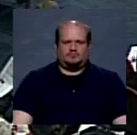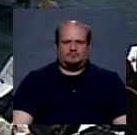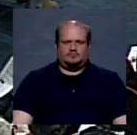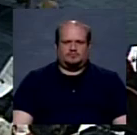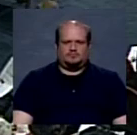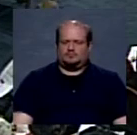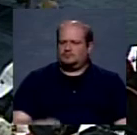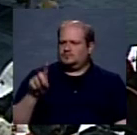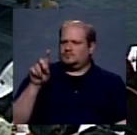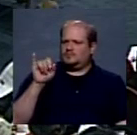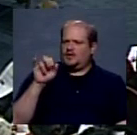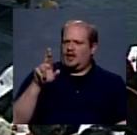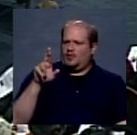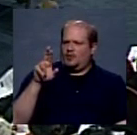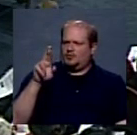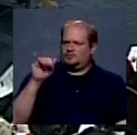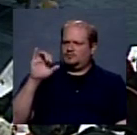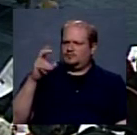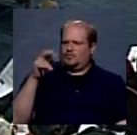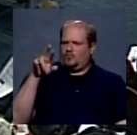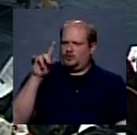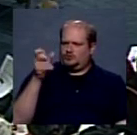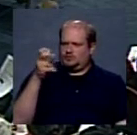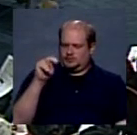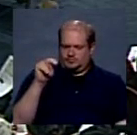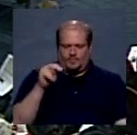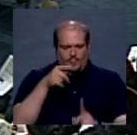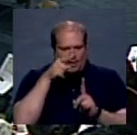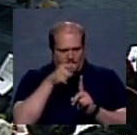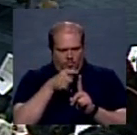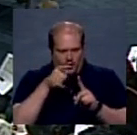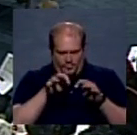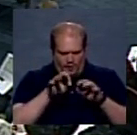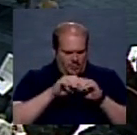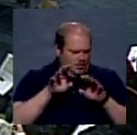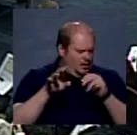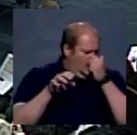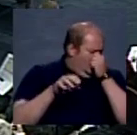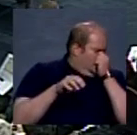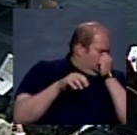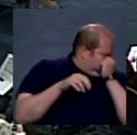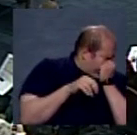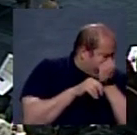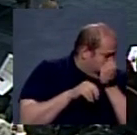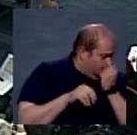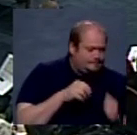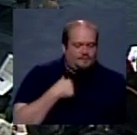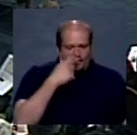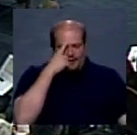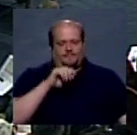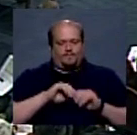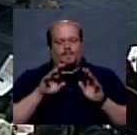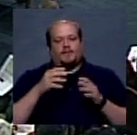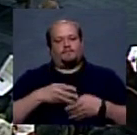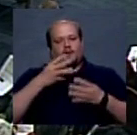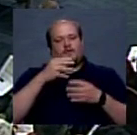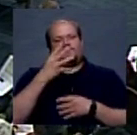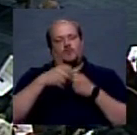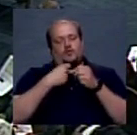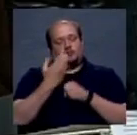Director Richardson, you're recognized, please. Yes, Mayor. Just a point of clarification for Director Hendricks. I think it came up about 4 years ago. We